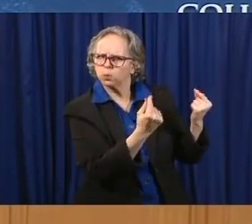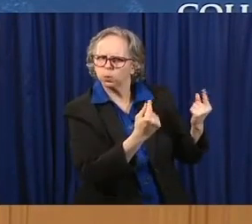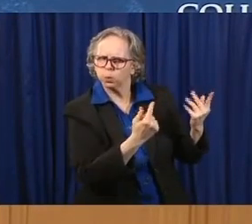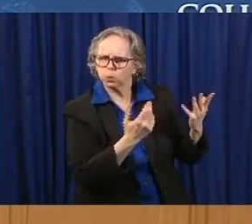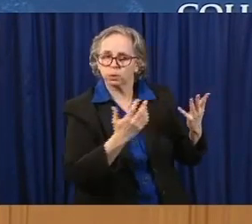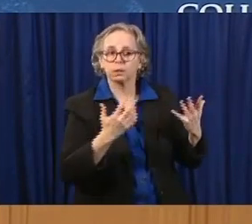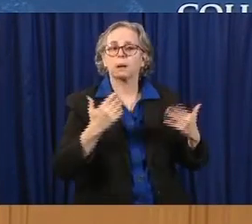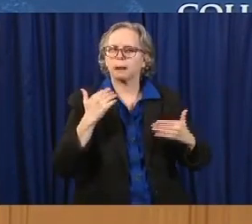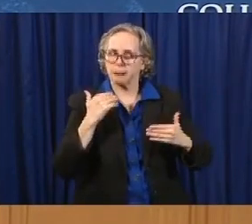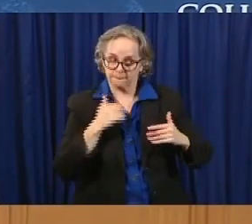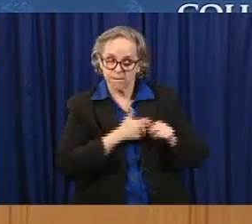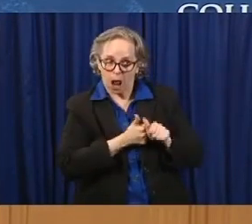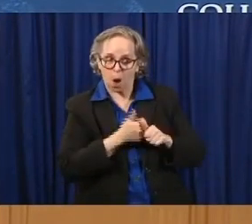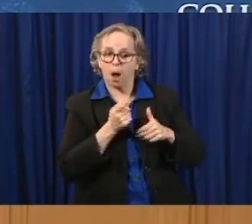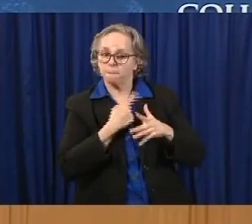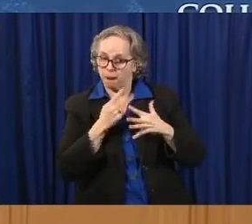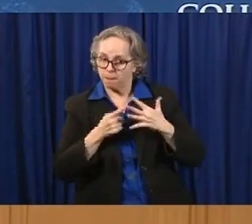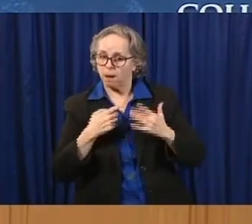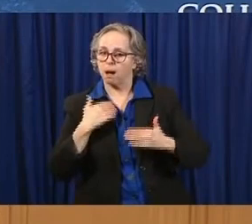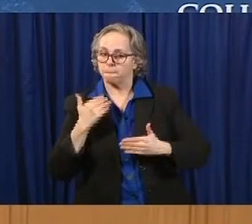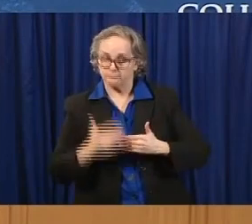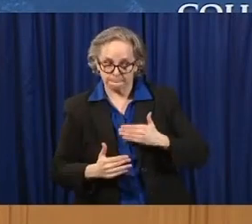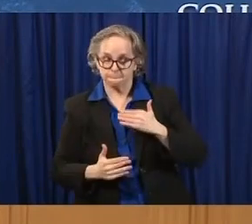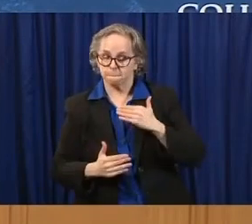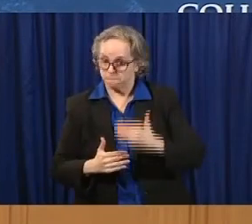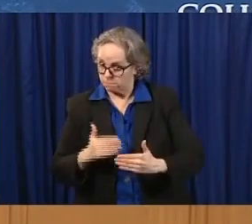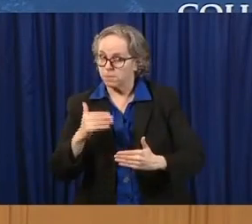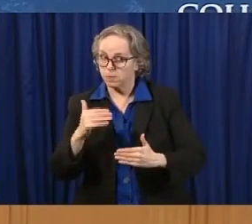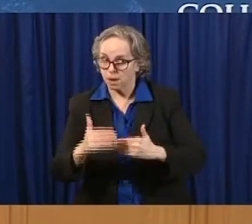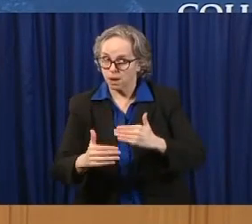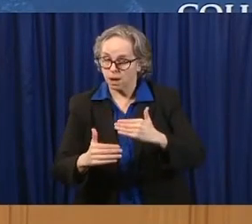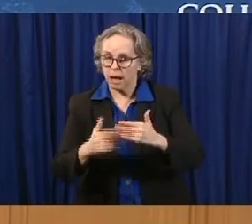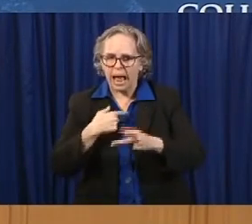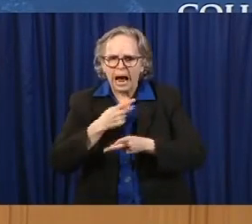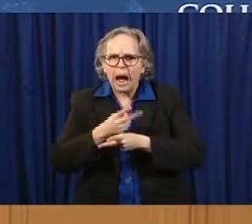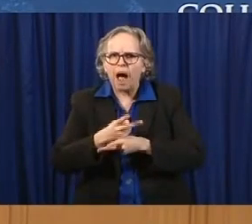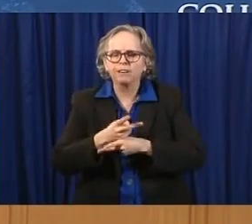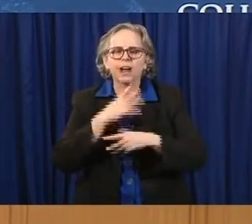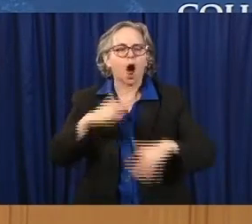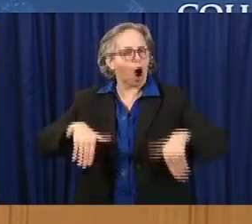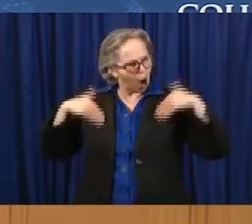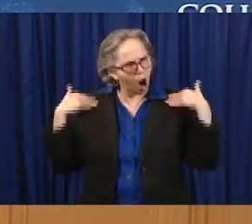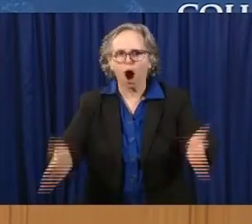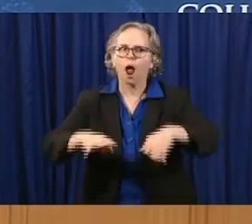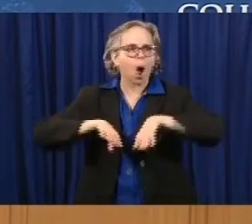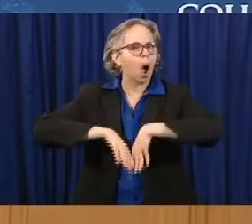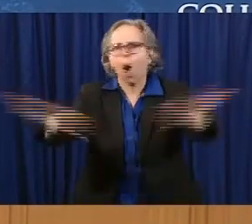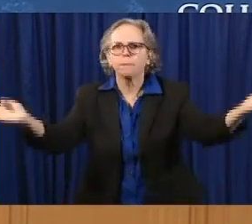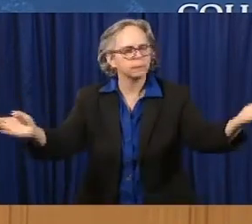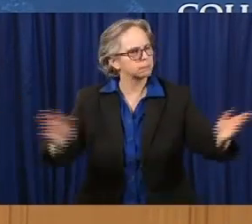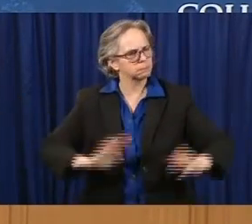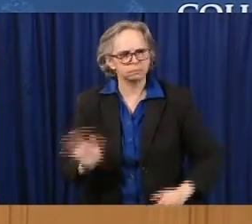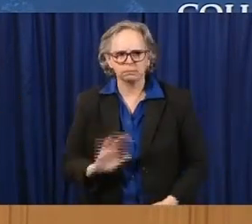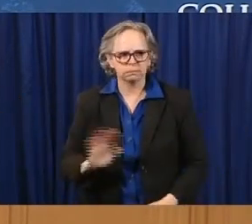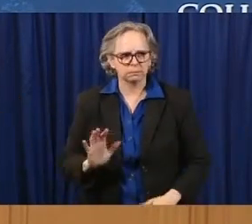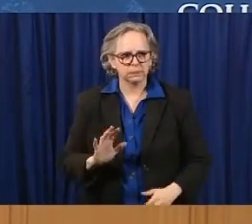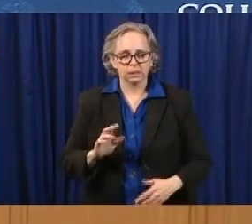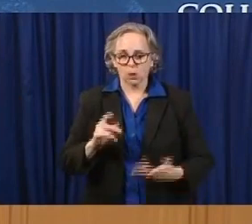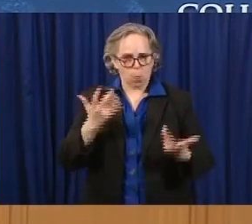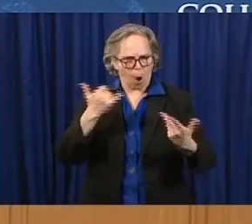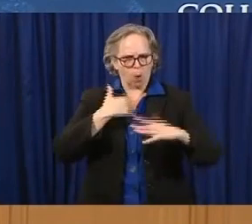the right way to avoid, you know, a second surge or other things in the future. You